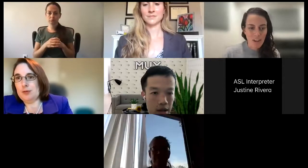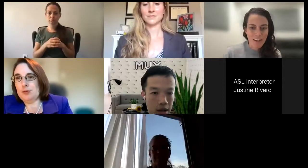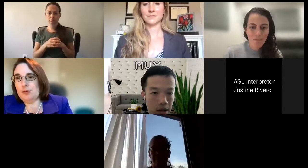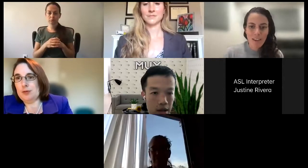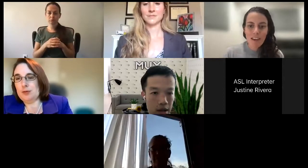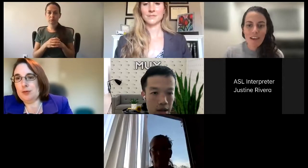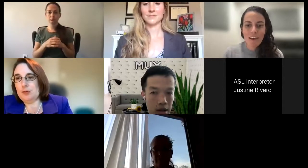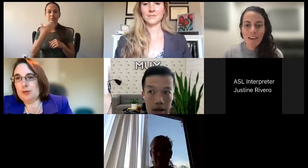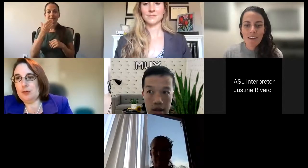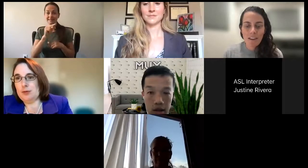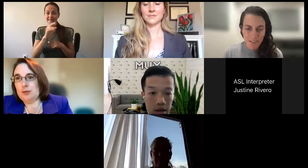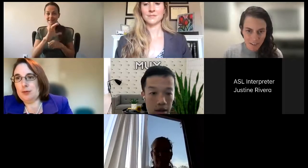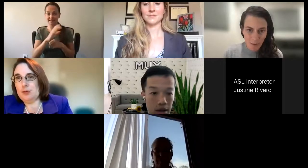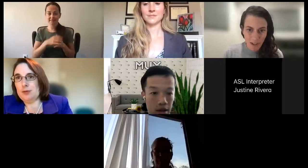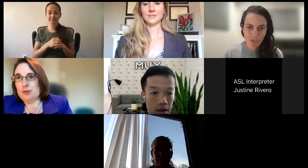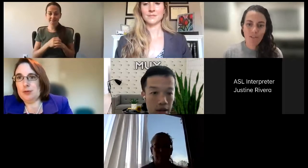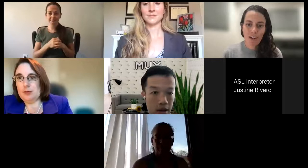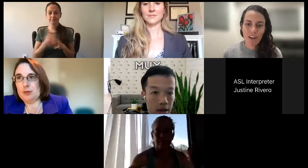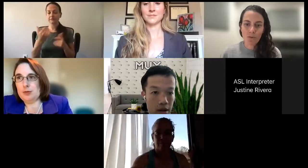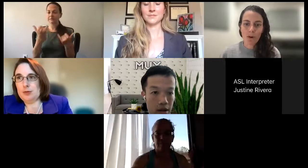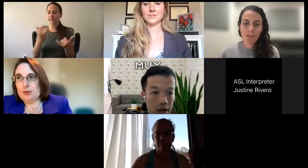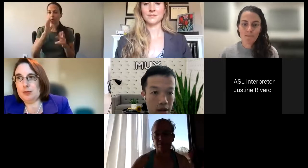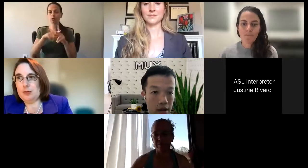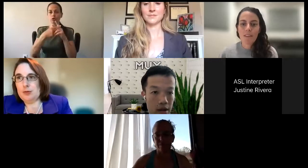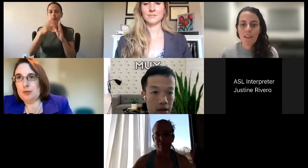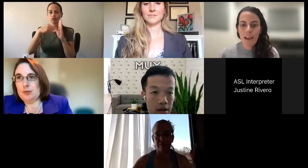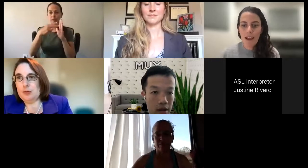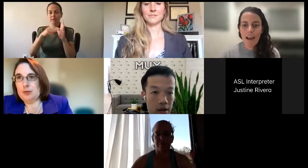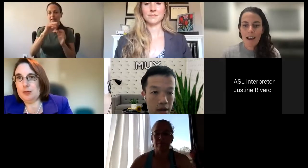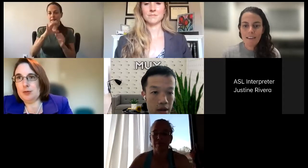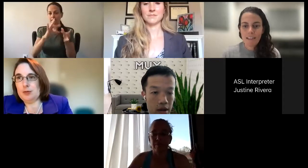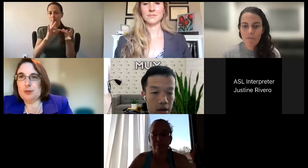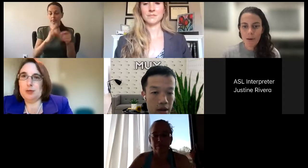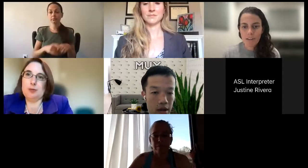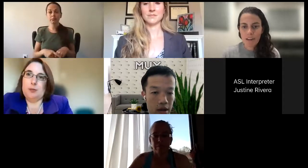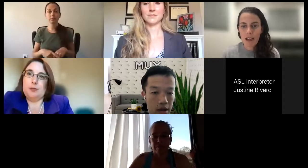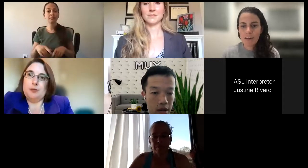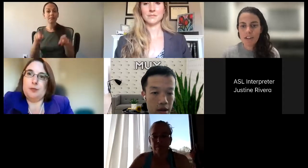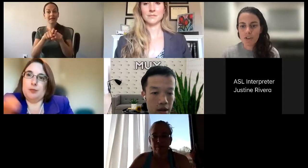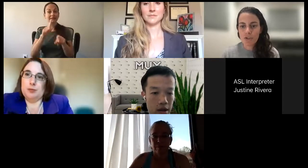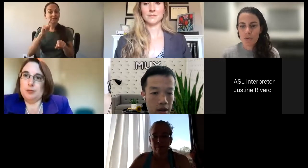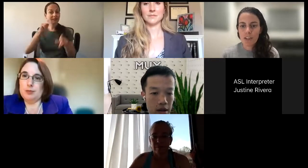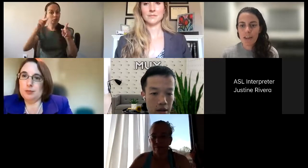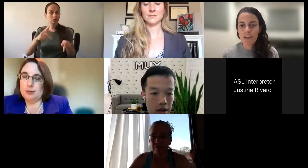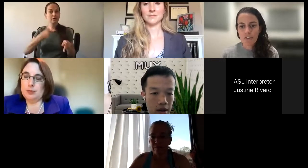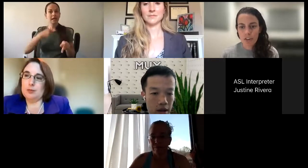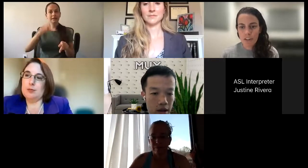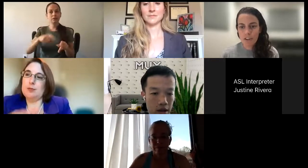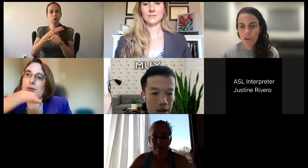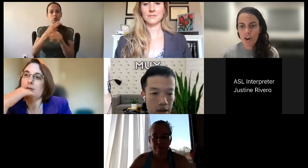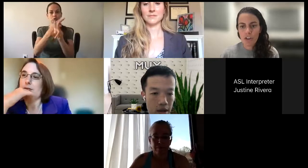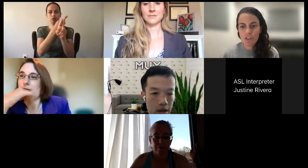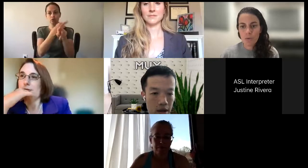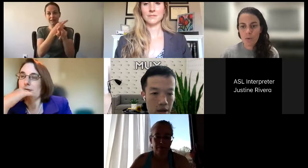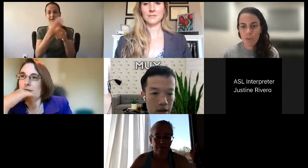Thank you, Nick. I will now start reading Nick's remarks. As a deaf person, I need to use the relay service